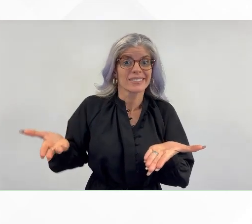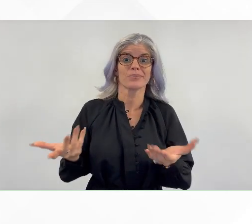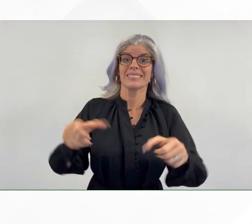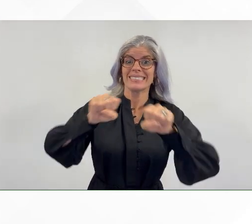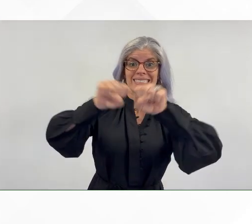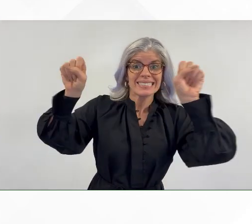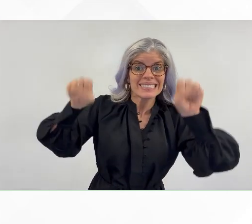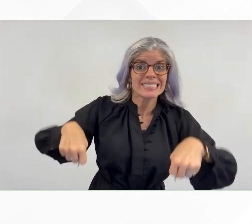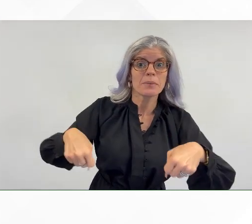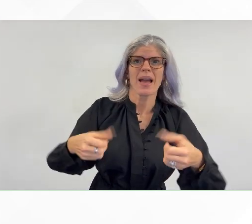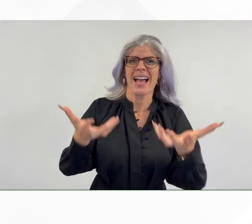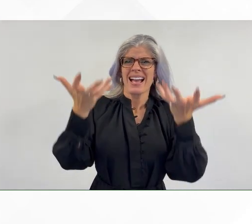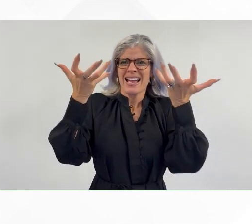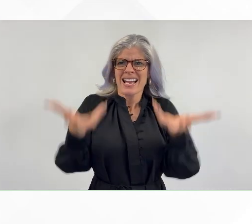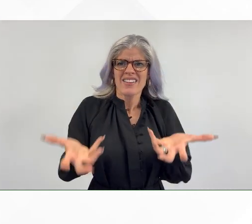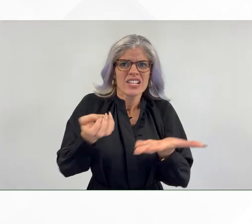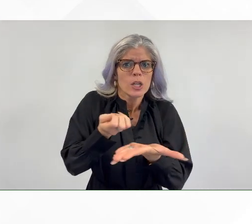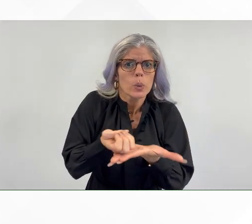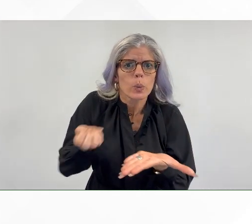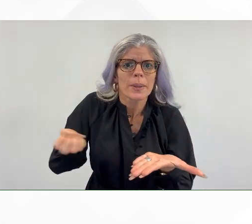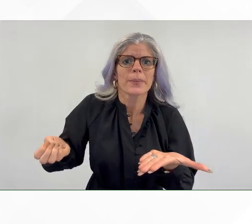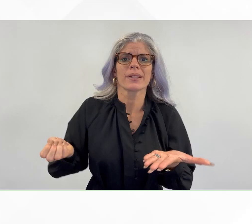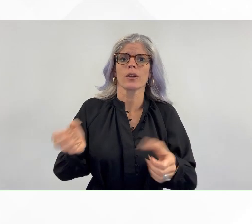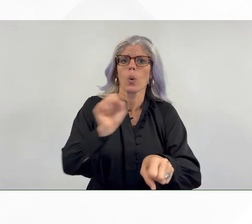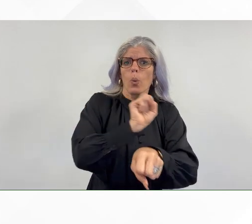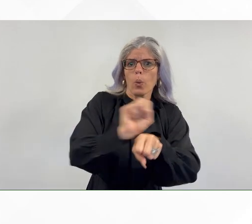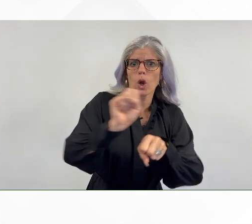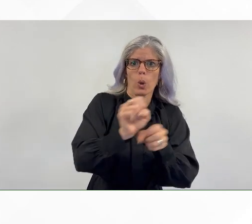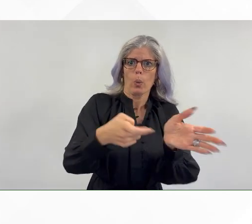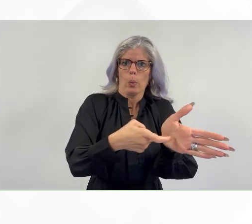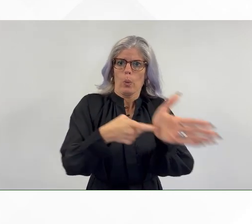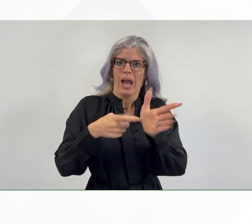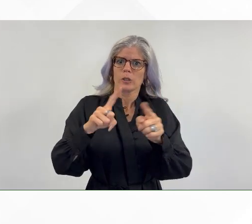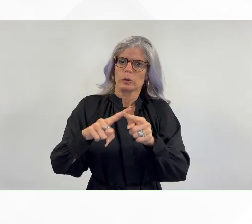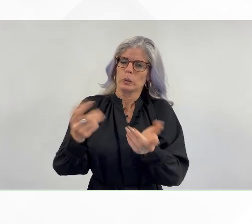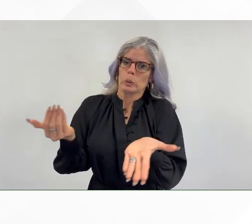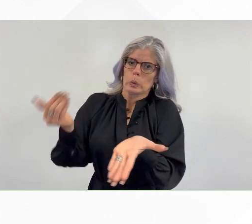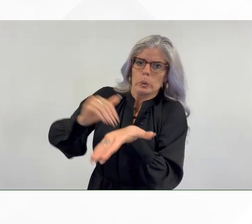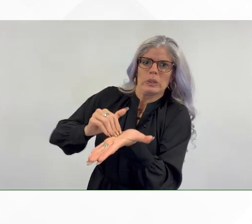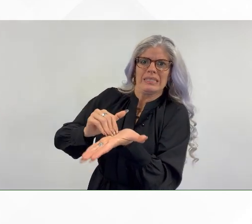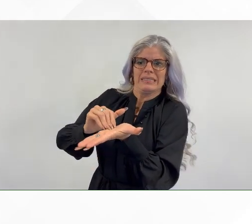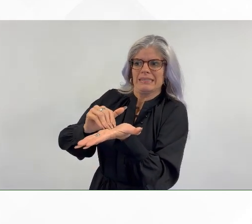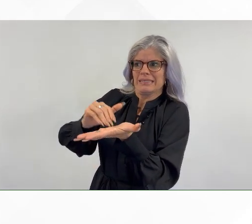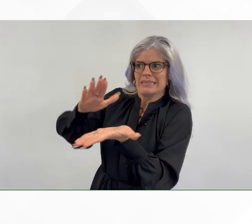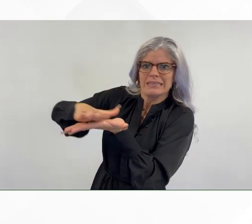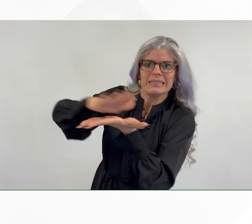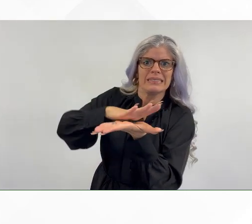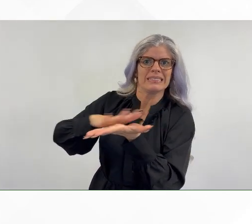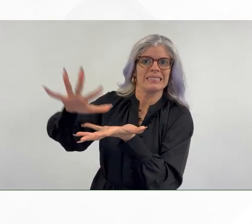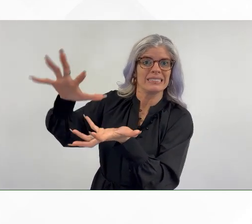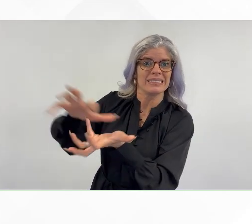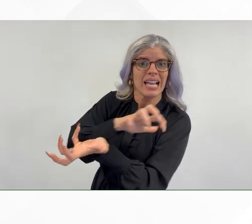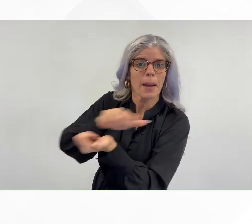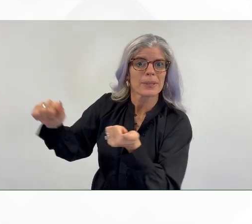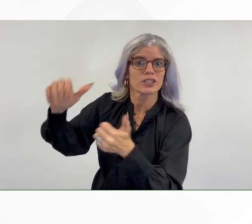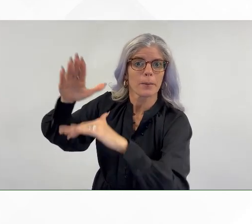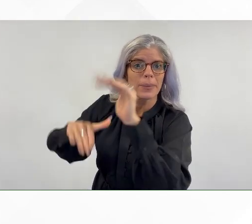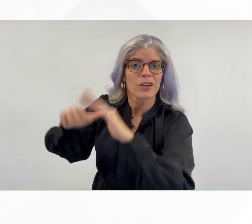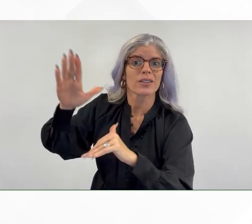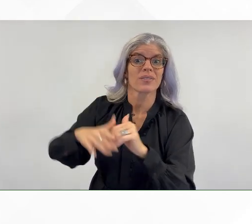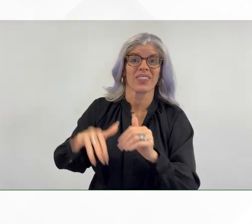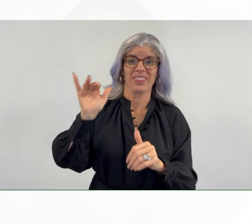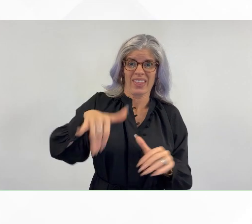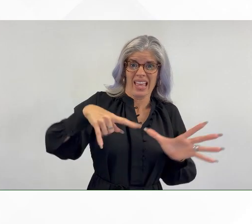considered, along with upgrades required by building codes and standards. This includes all structural and non-structural components, including